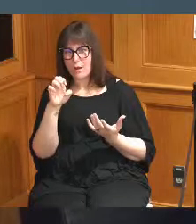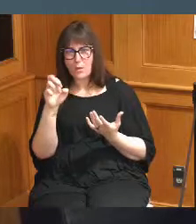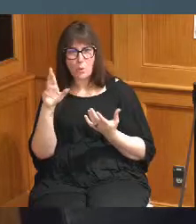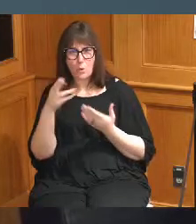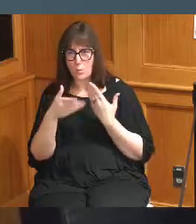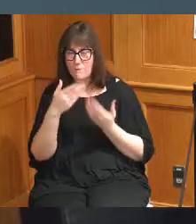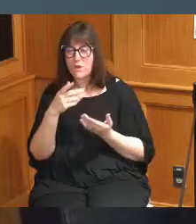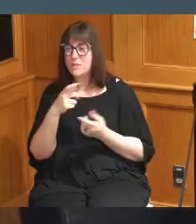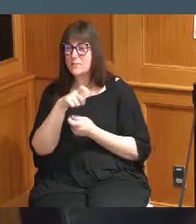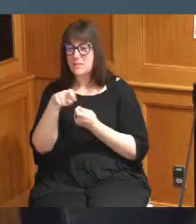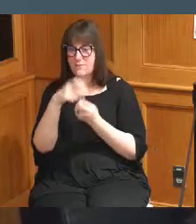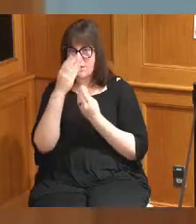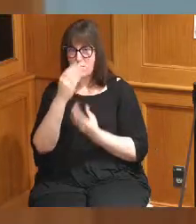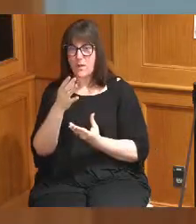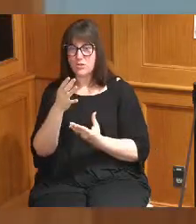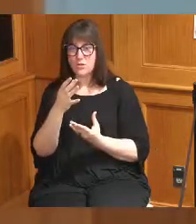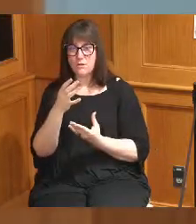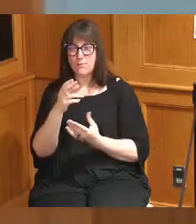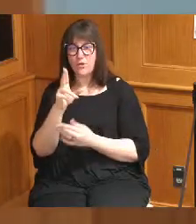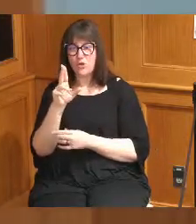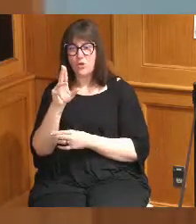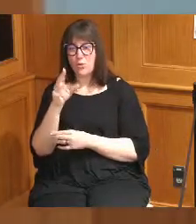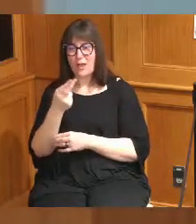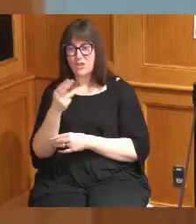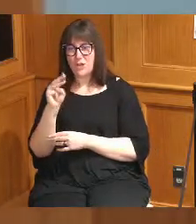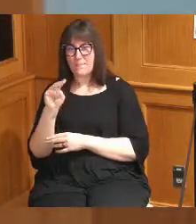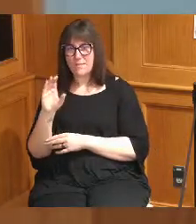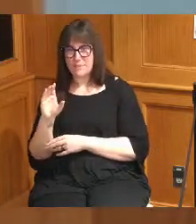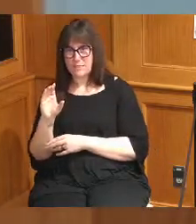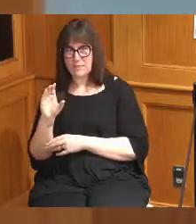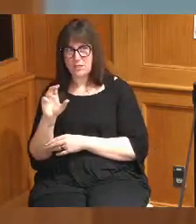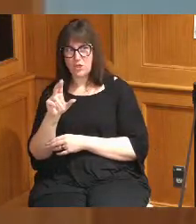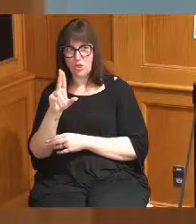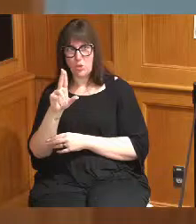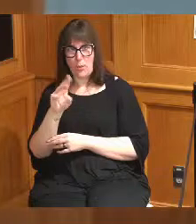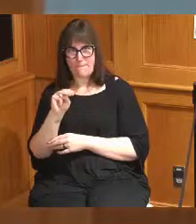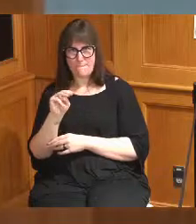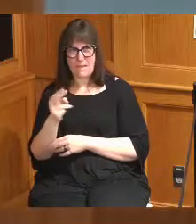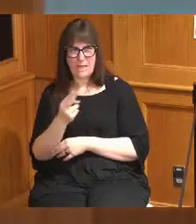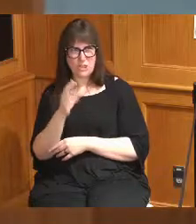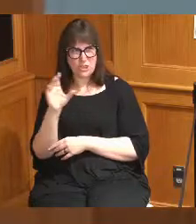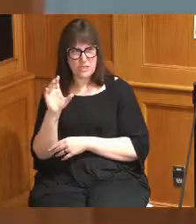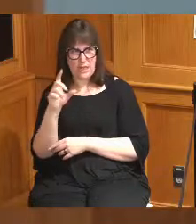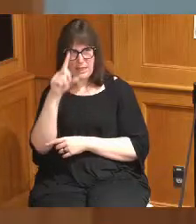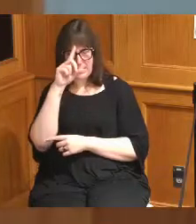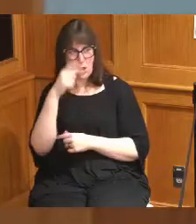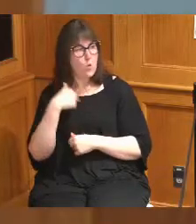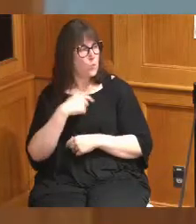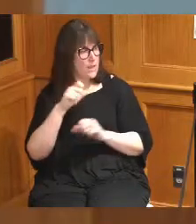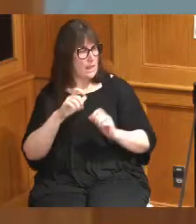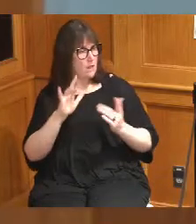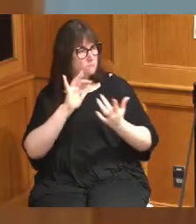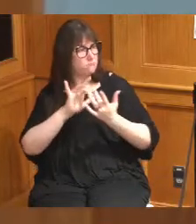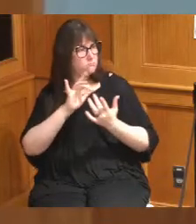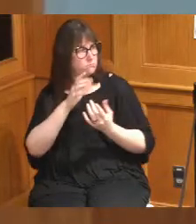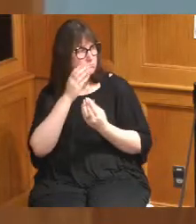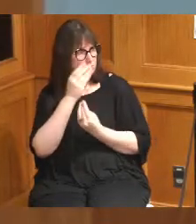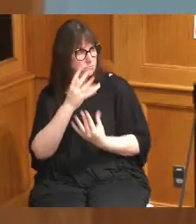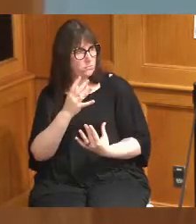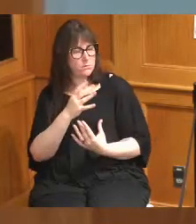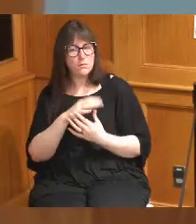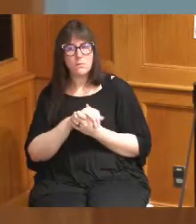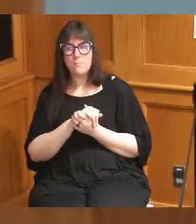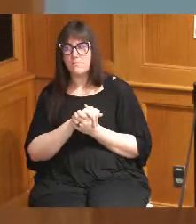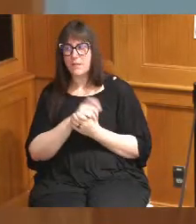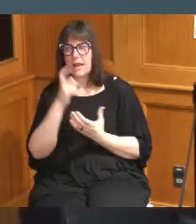that specific information. UHMC? Yeah, UMHC, yeah. Okay, we can certainly look into it. And I noticed